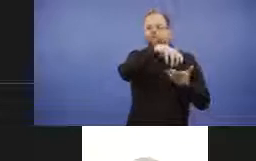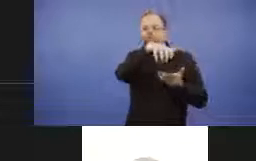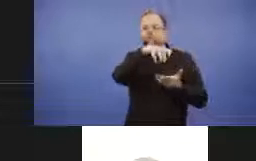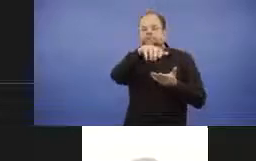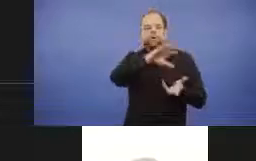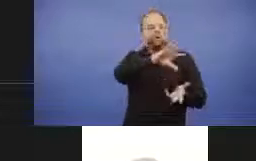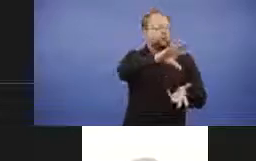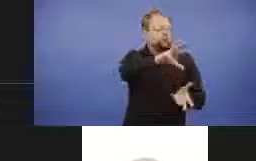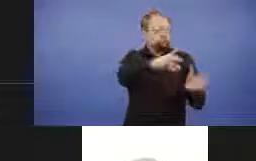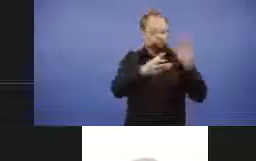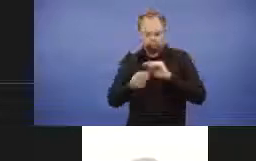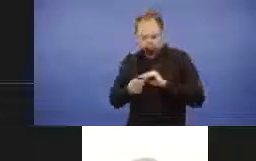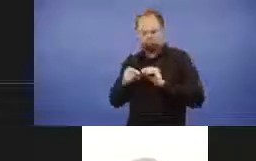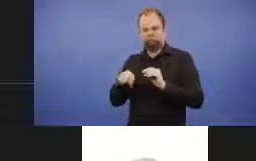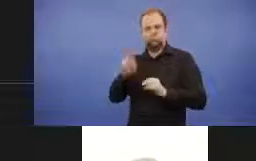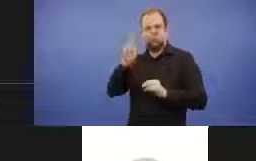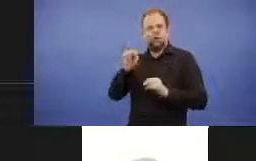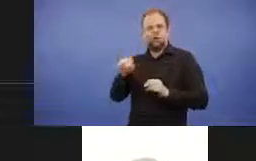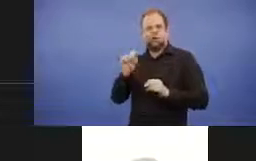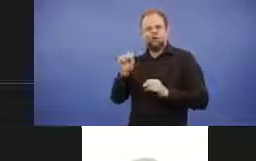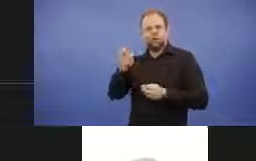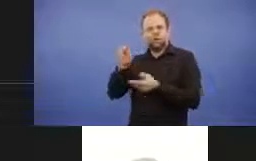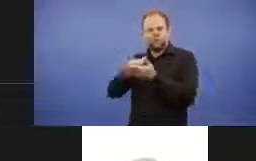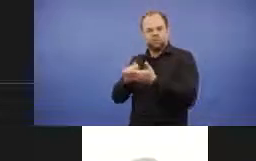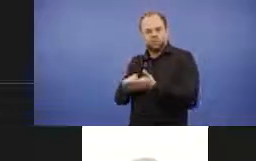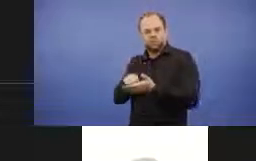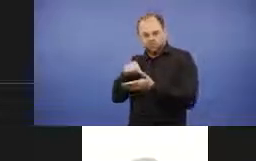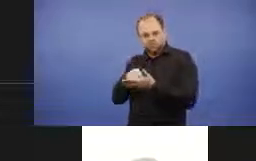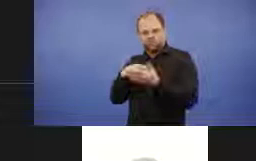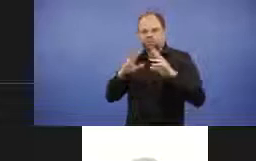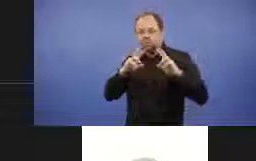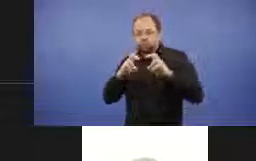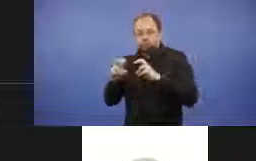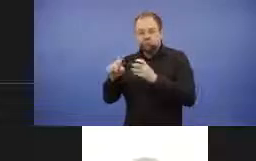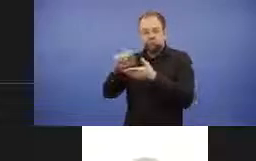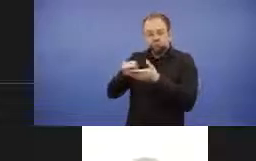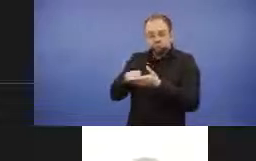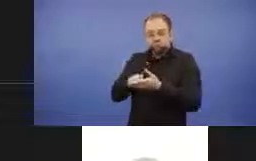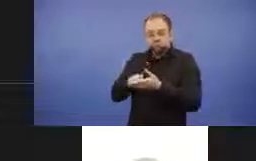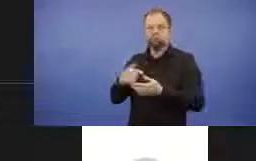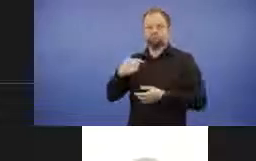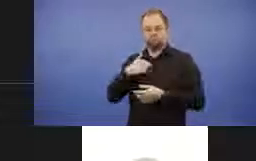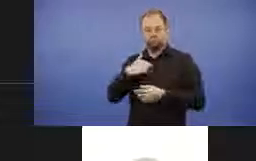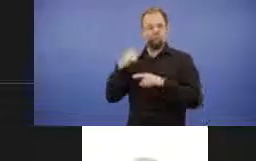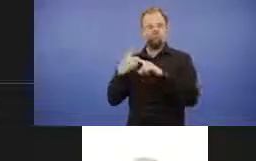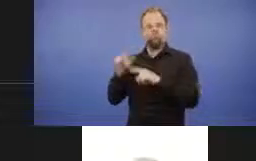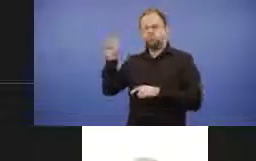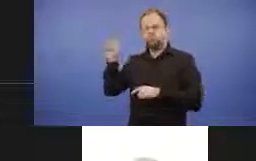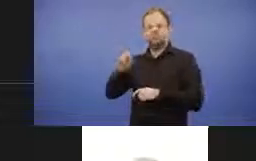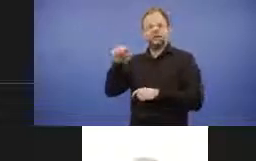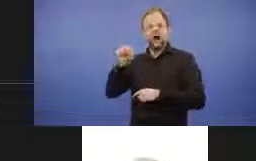on persons with disabilities, the protections provided to them by international humanitarian law, IHL,